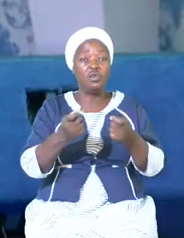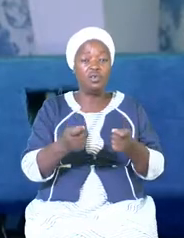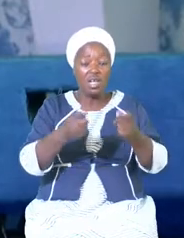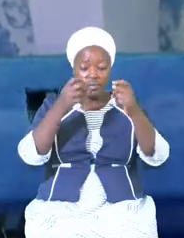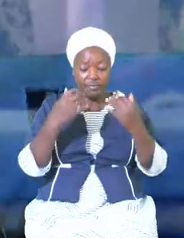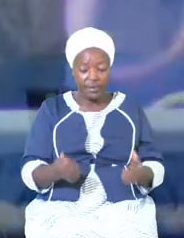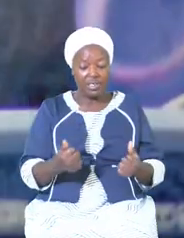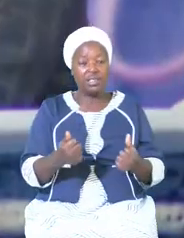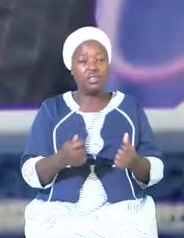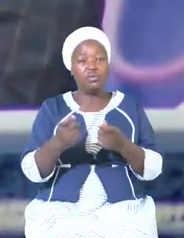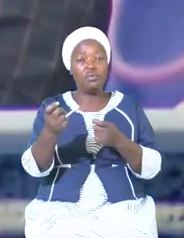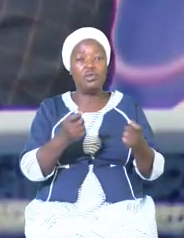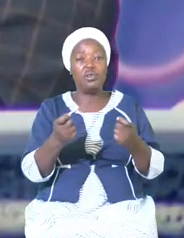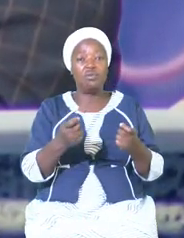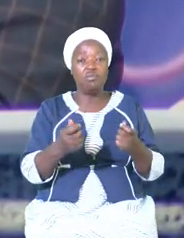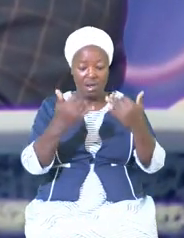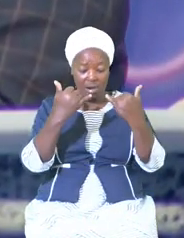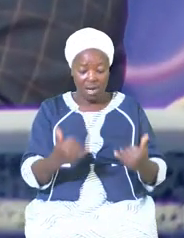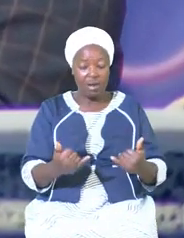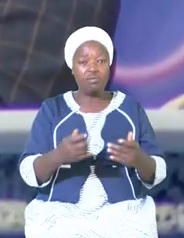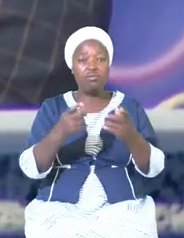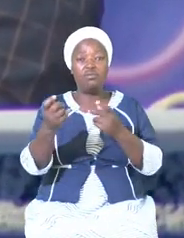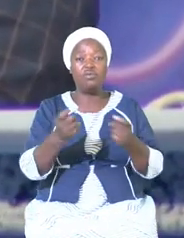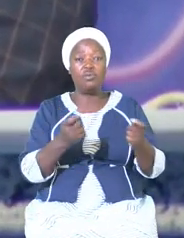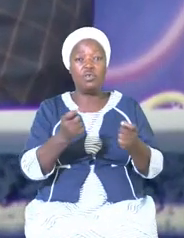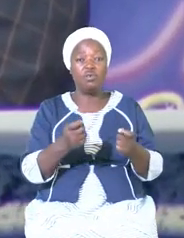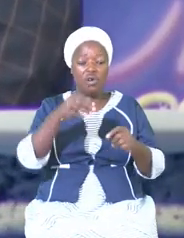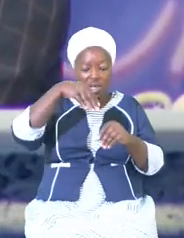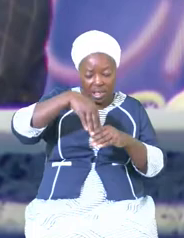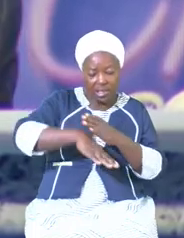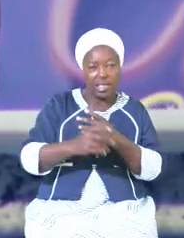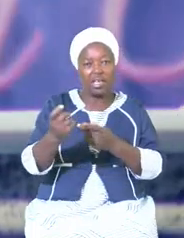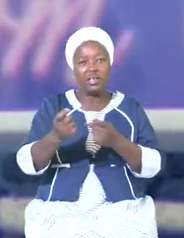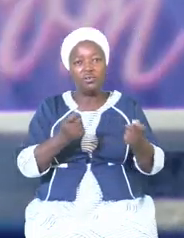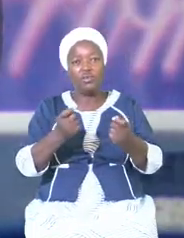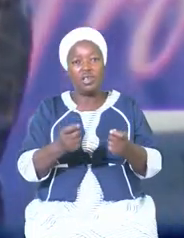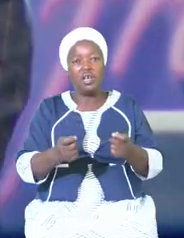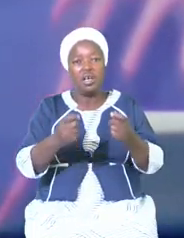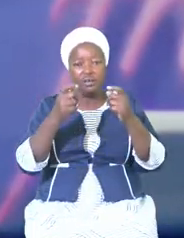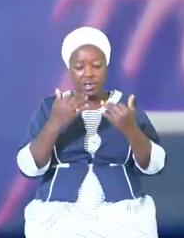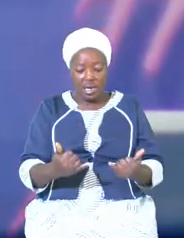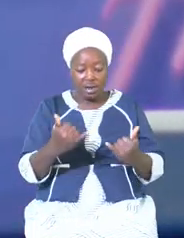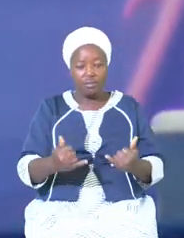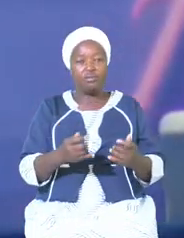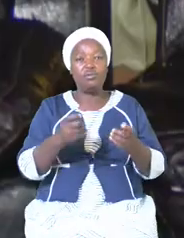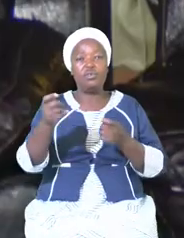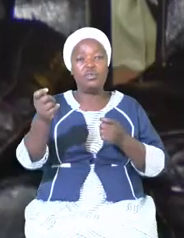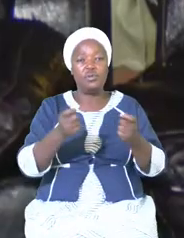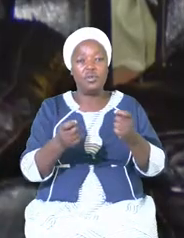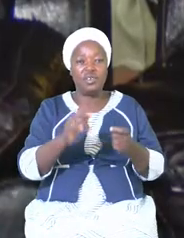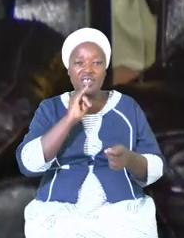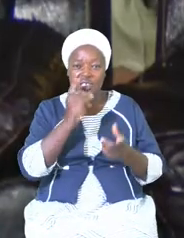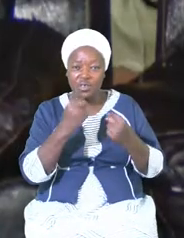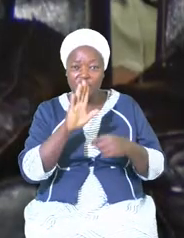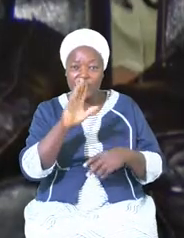dominion, internal dominion, immediate dominion is coming your way.